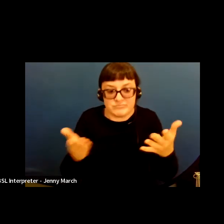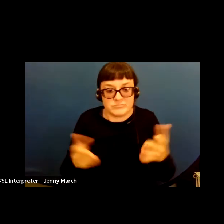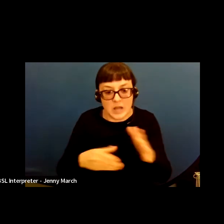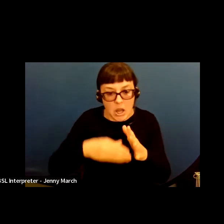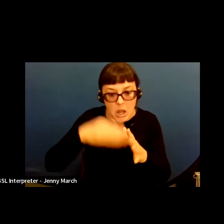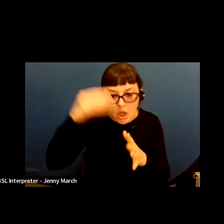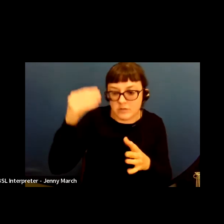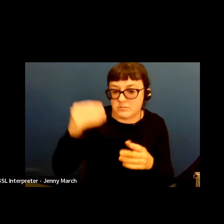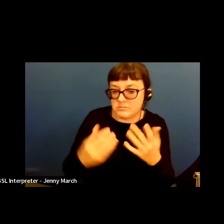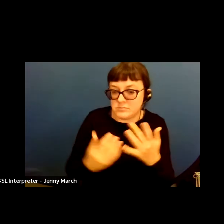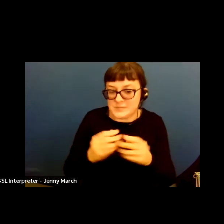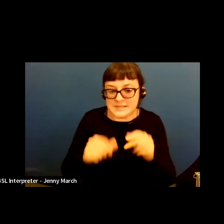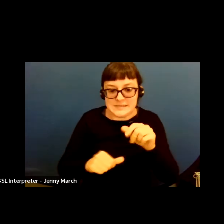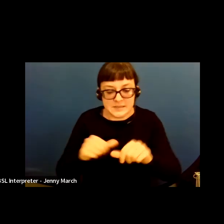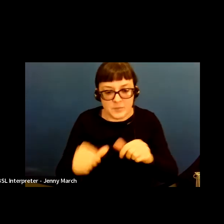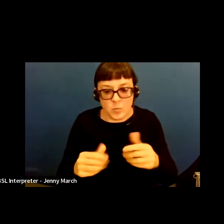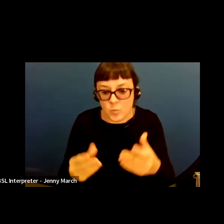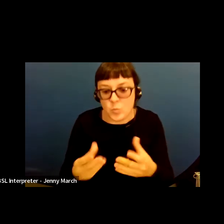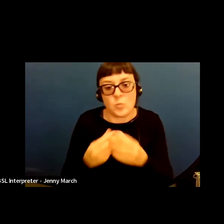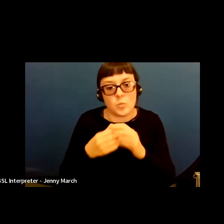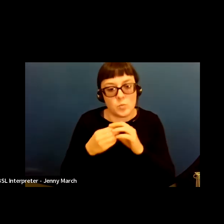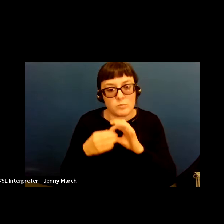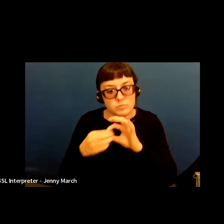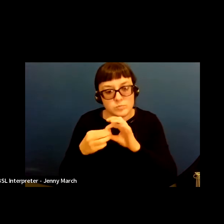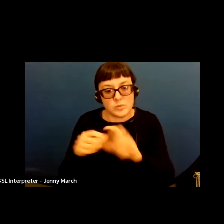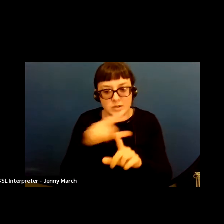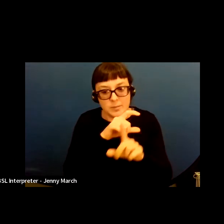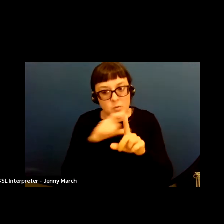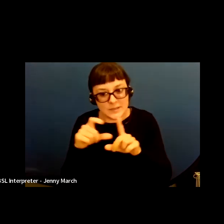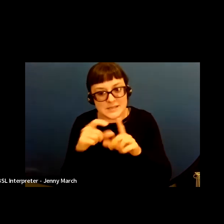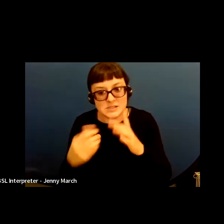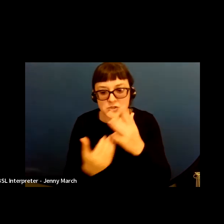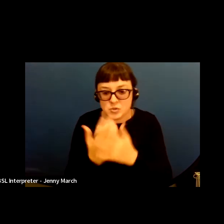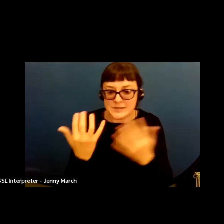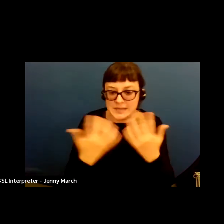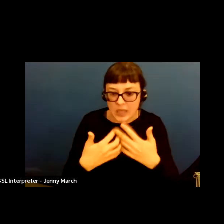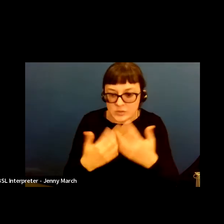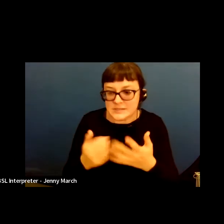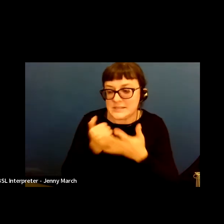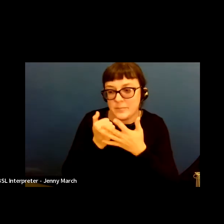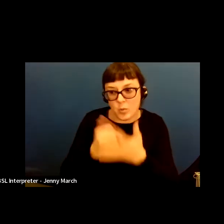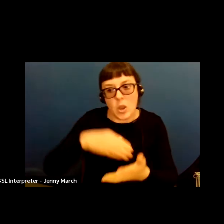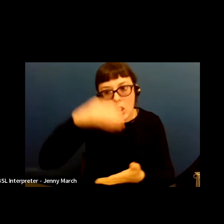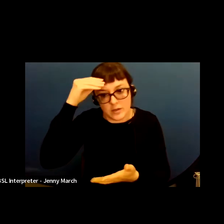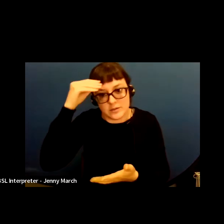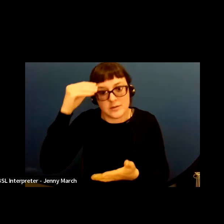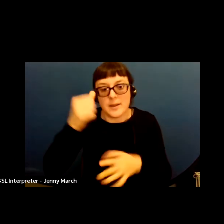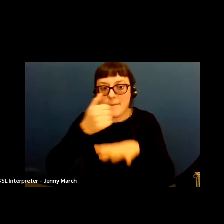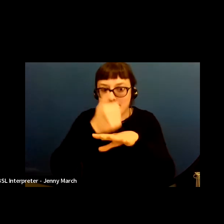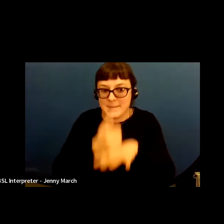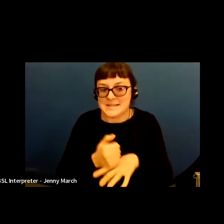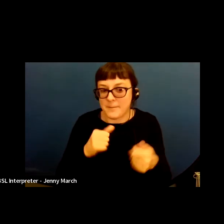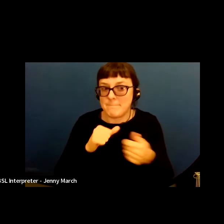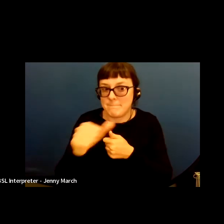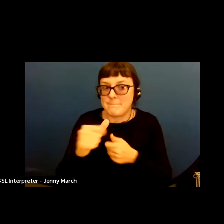resilient systems with our communities, and how we develop new technologies and innovations that help support learning based solely on better data